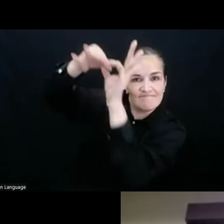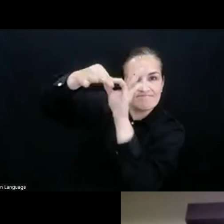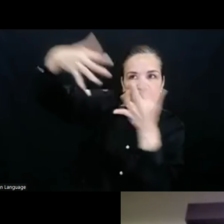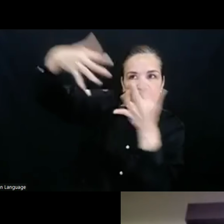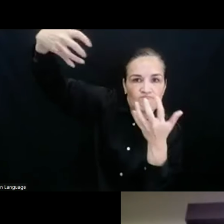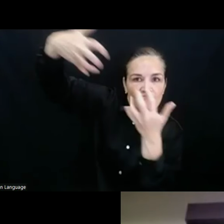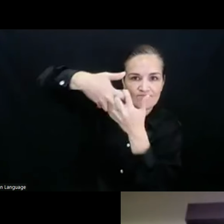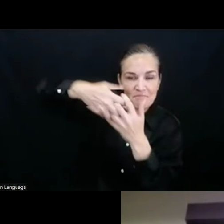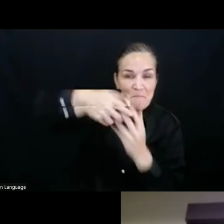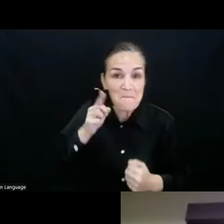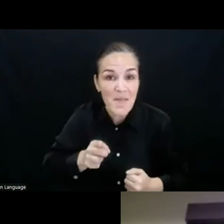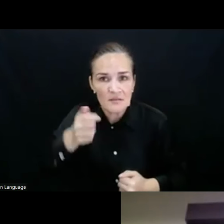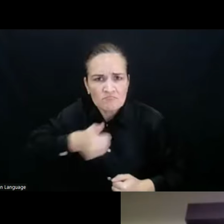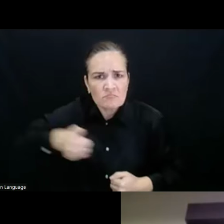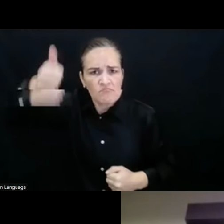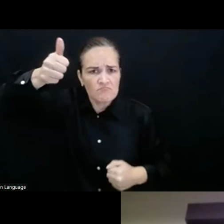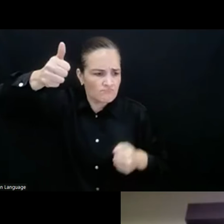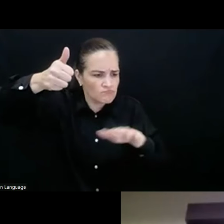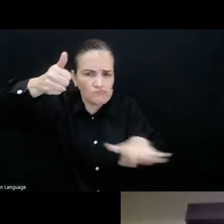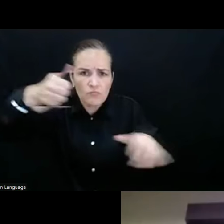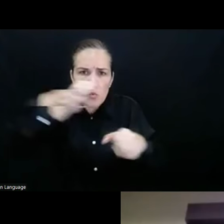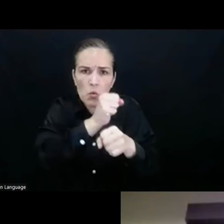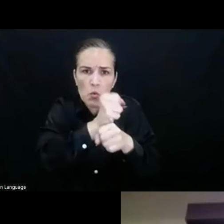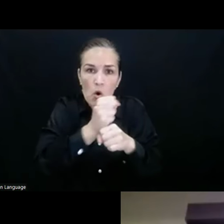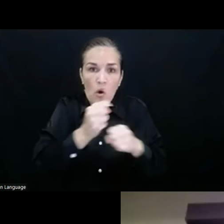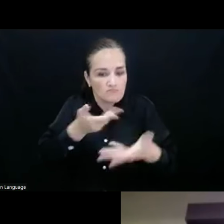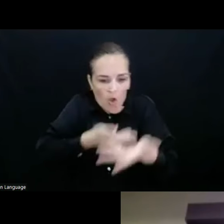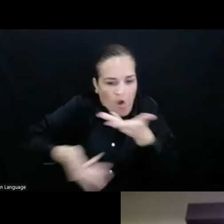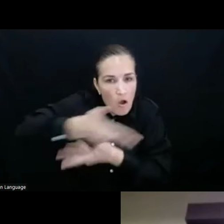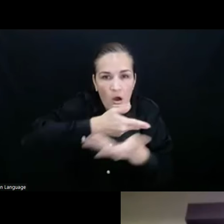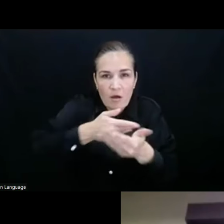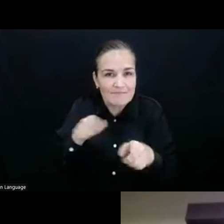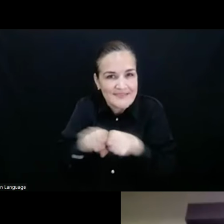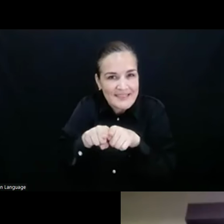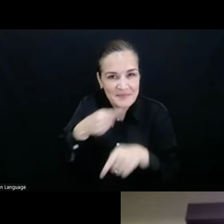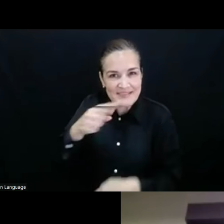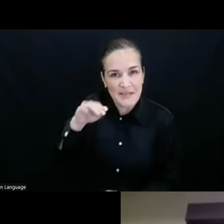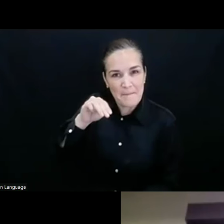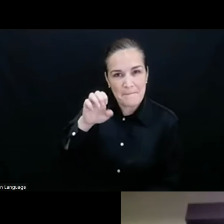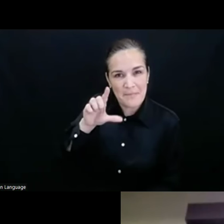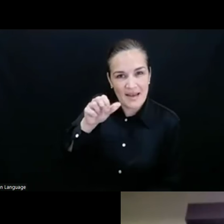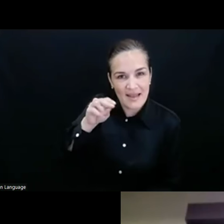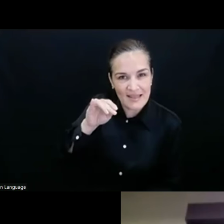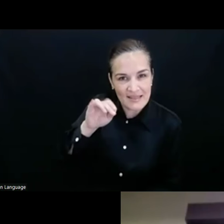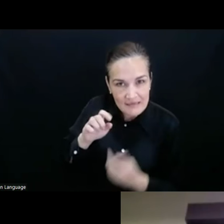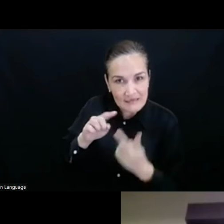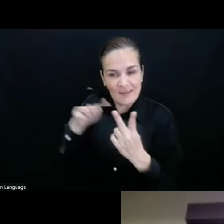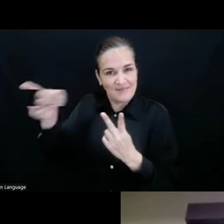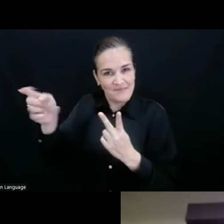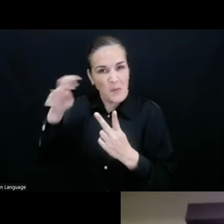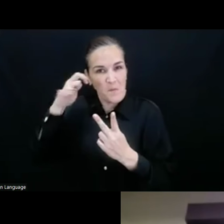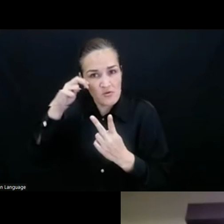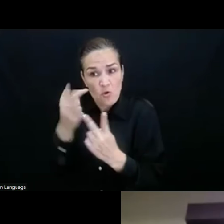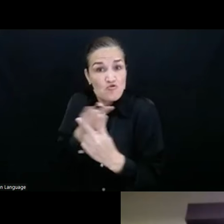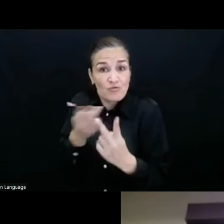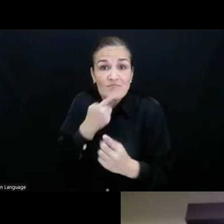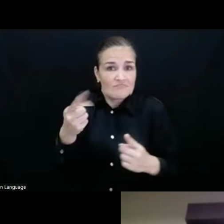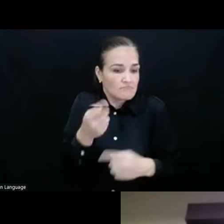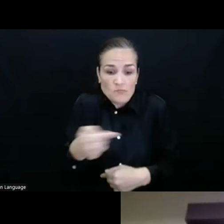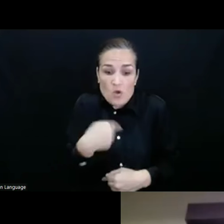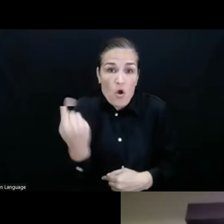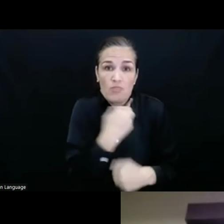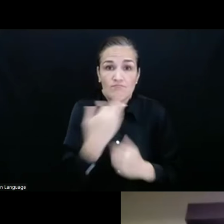manera que todos en algún momento And so del proceso, everyone como ha at some comentado point of the la doctora process, as Rodríguez, Melanie van a estar said, involucrados a la hora are de luego going to realizar